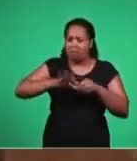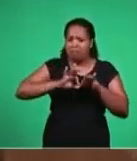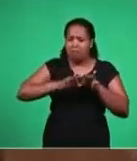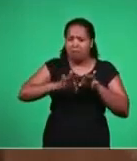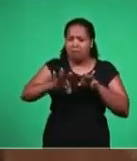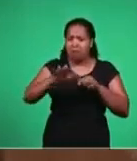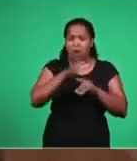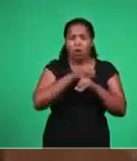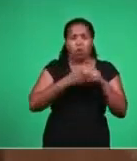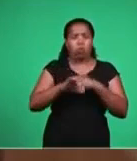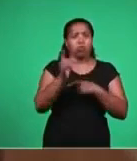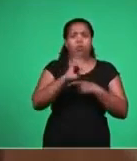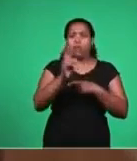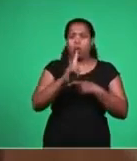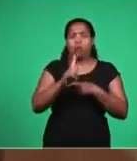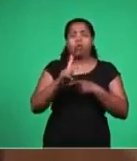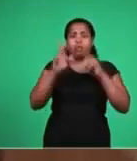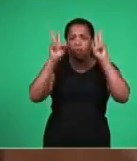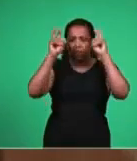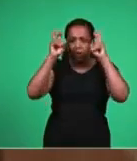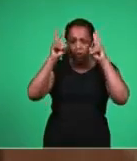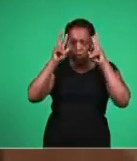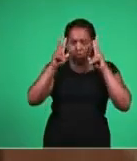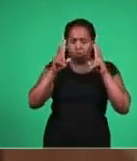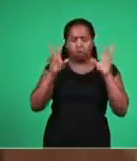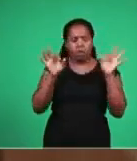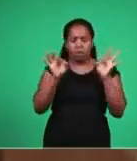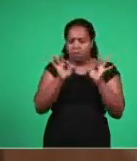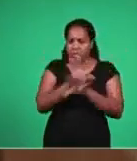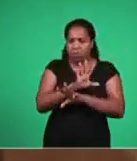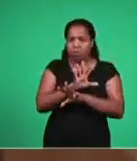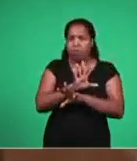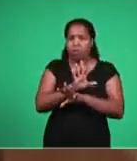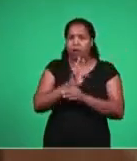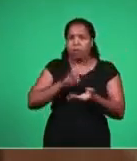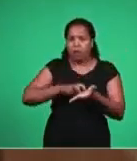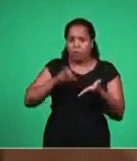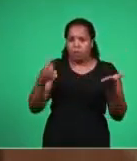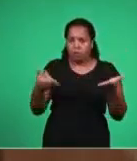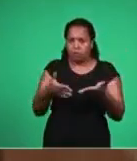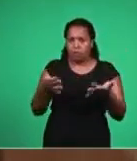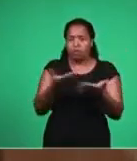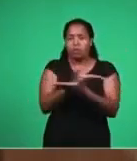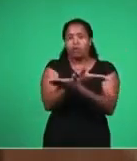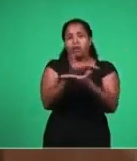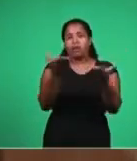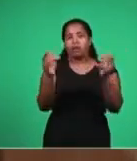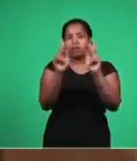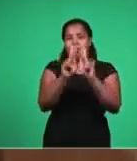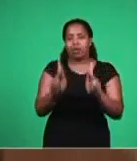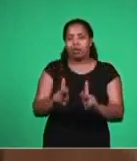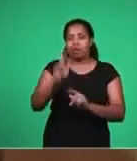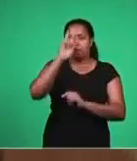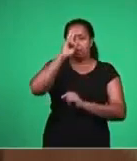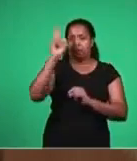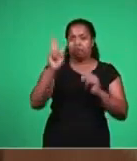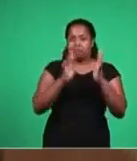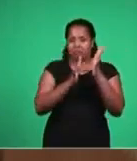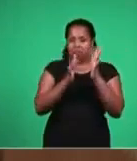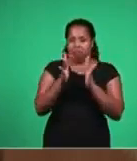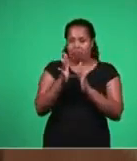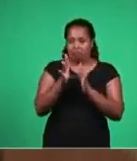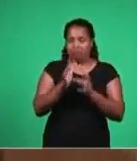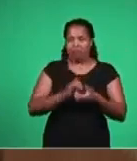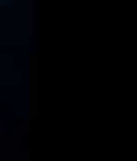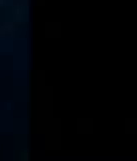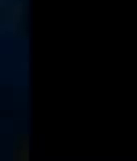and not make it too long because the service is already very well detailed for the church. And so we